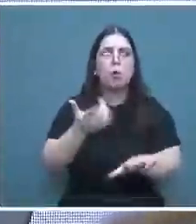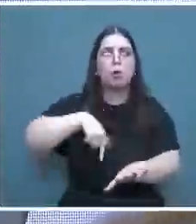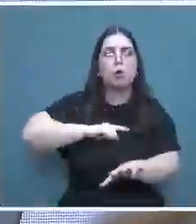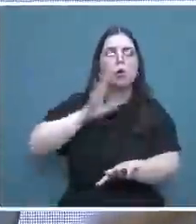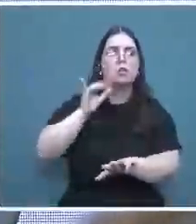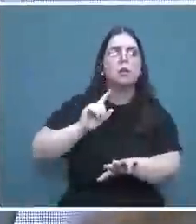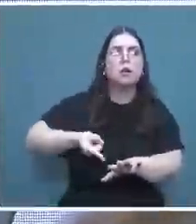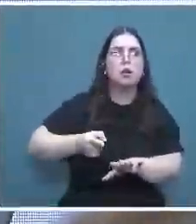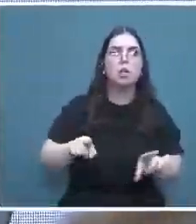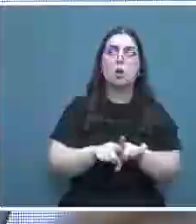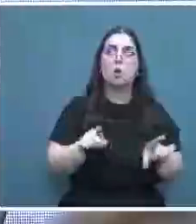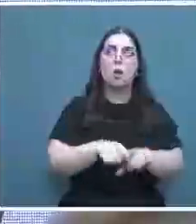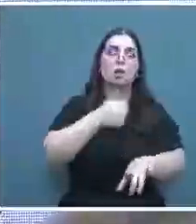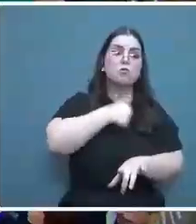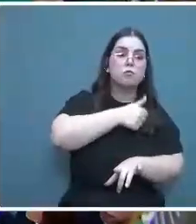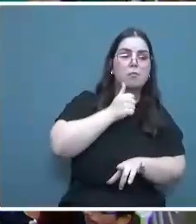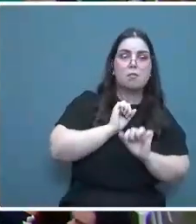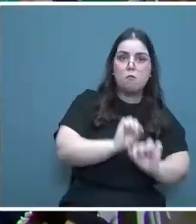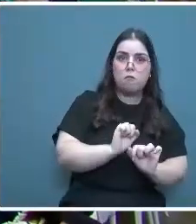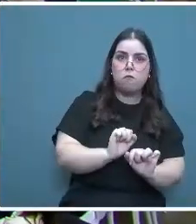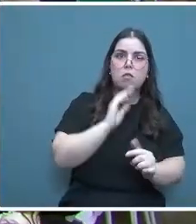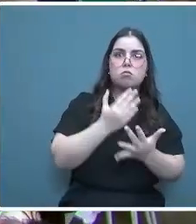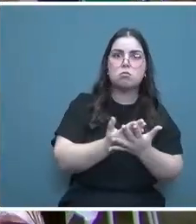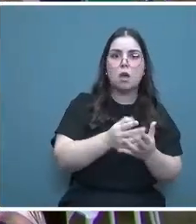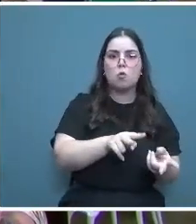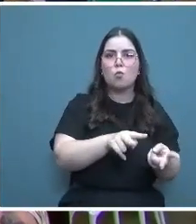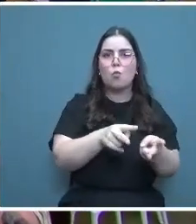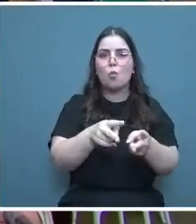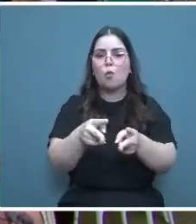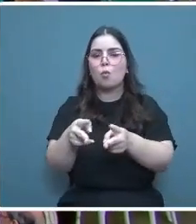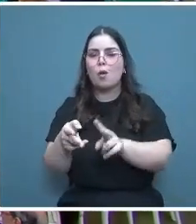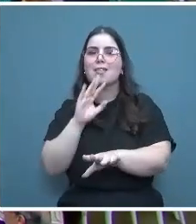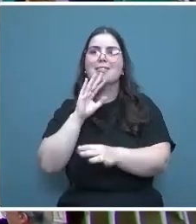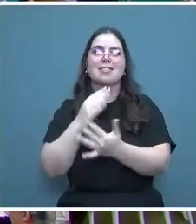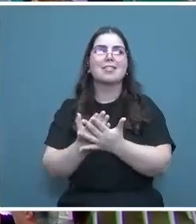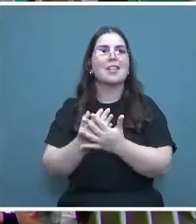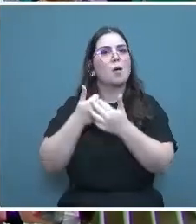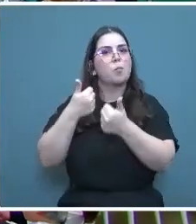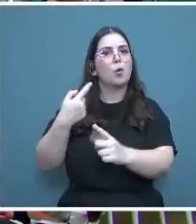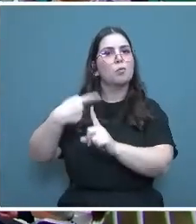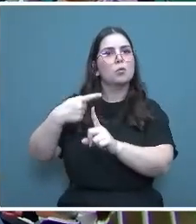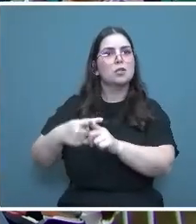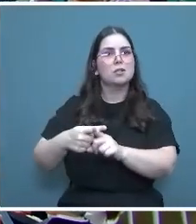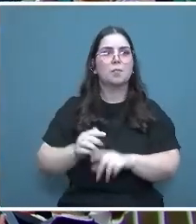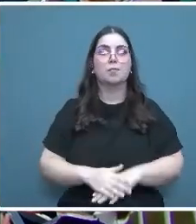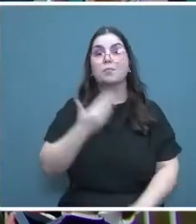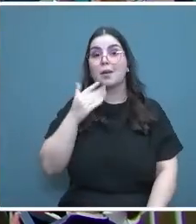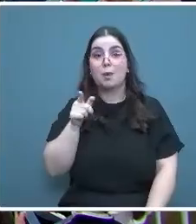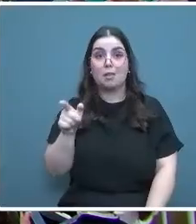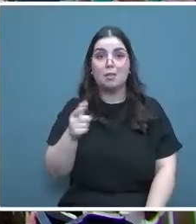find a way how to transform their pain in something that might be vital for you. So it's for you.